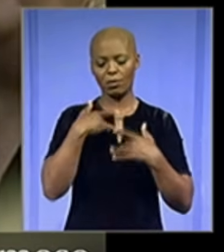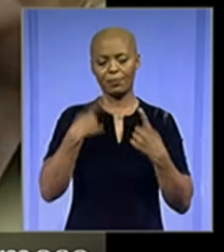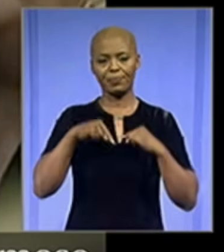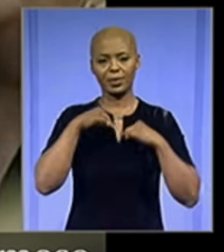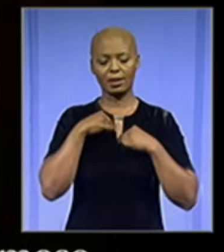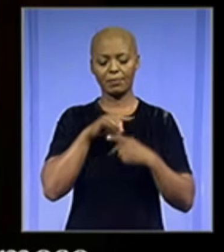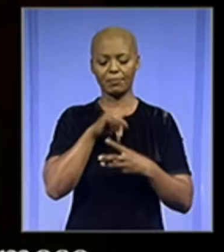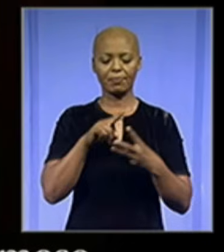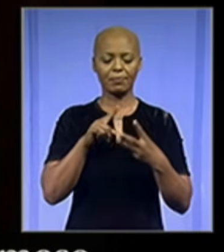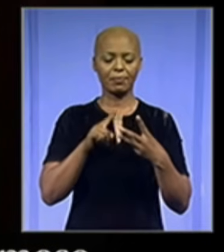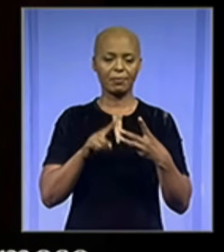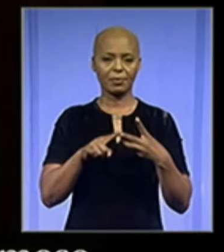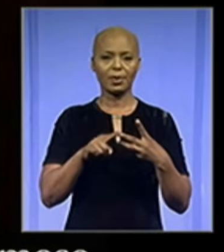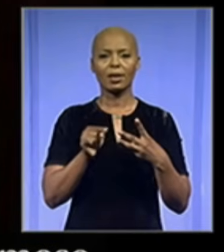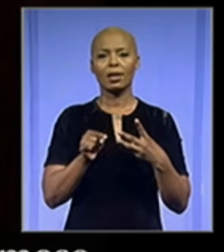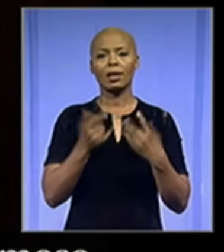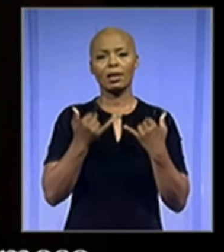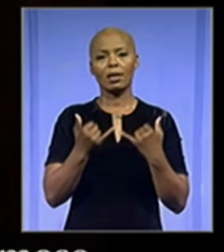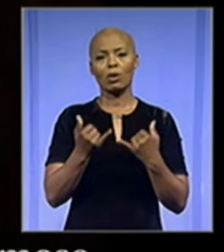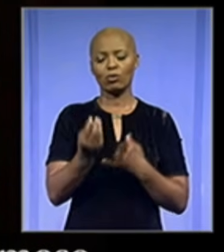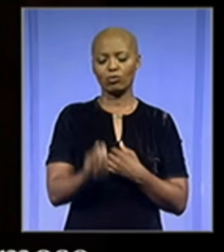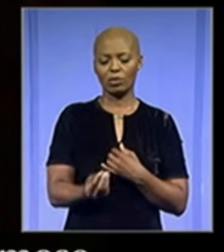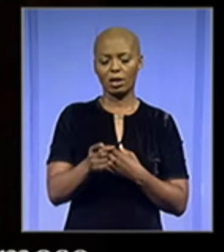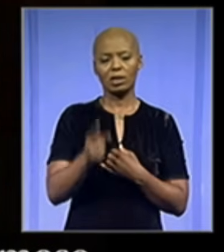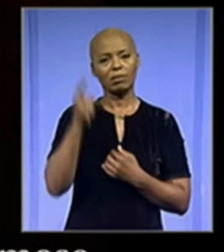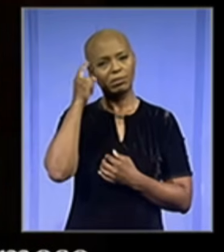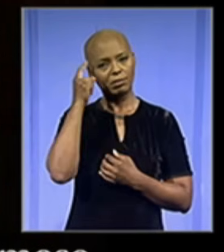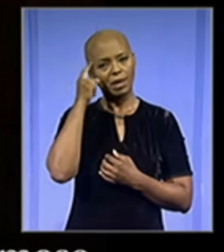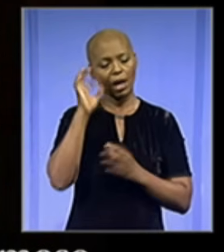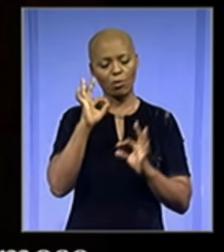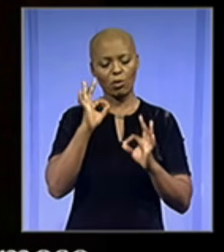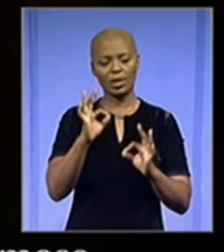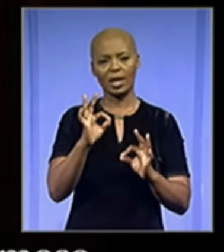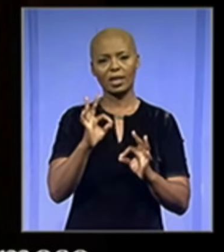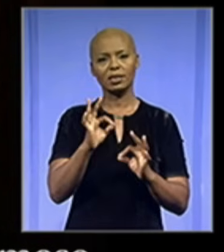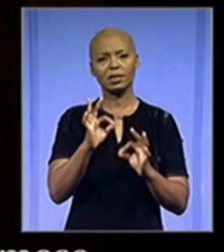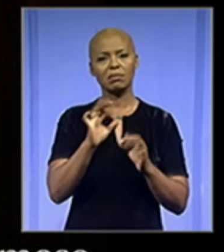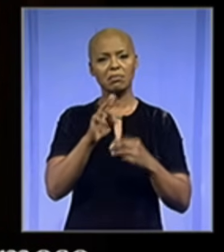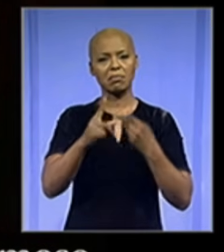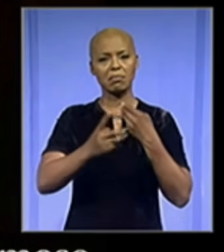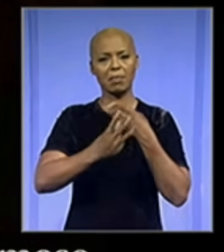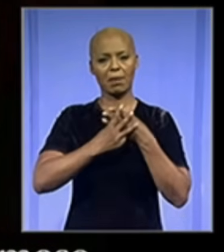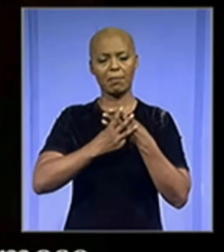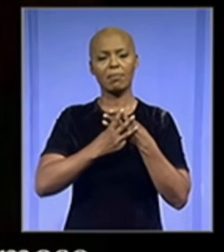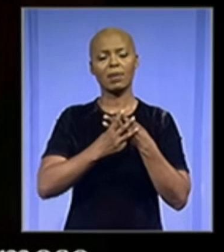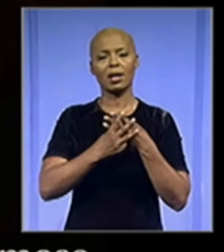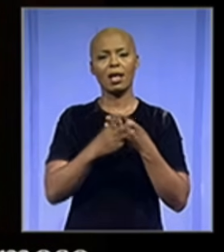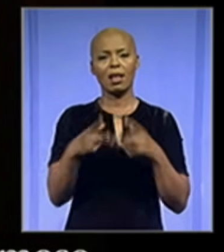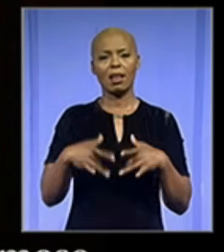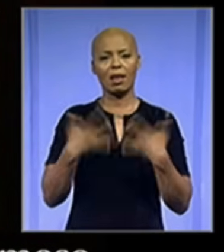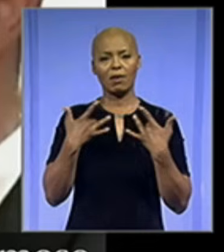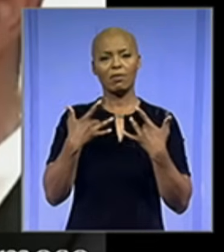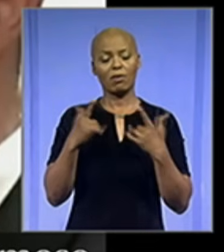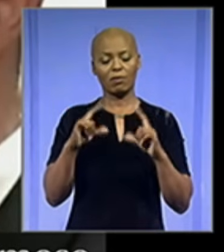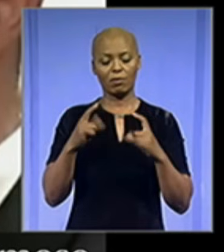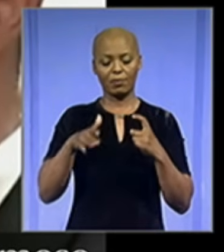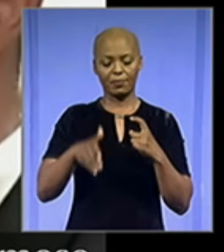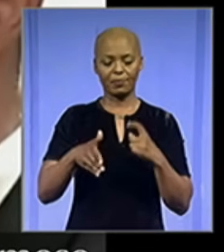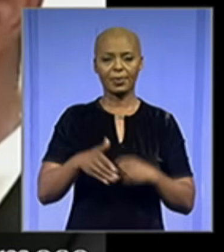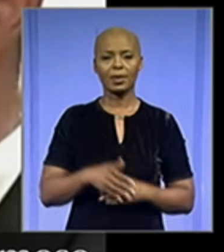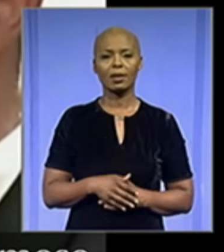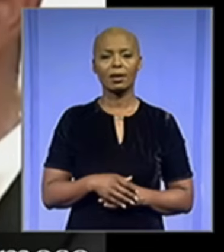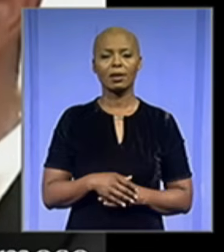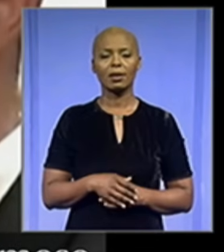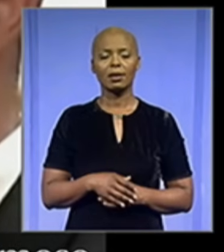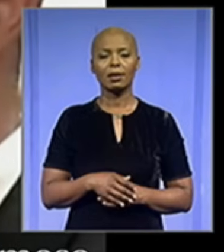3. The matter is referred back to the trial court to consider an appropriate sentence afresh in the light of the comments in this judgment. Maiteko